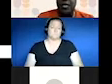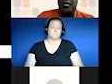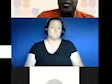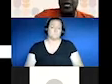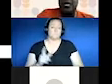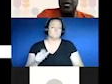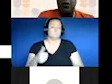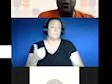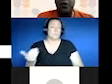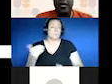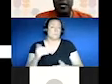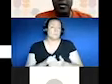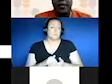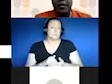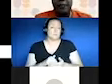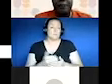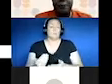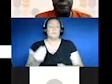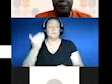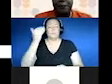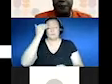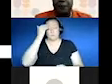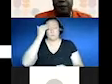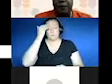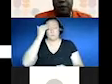Other things, again, knowing